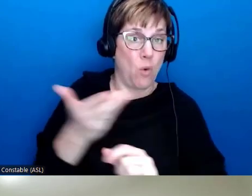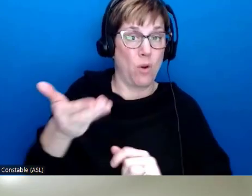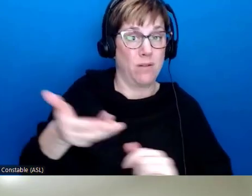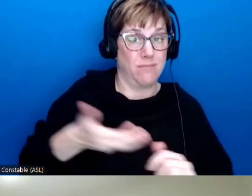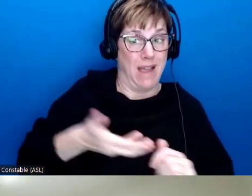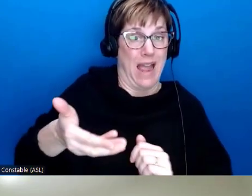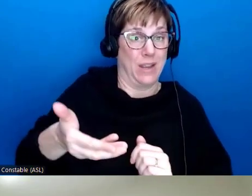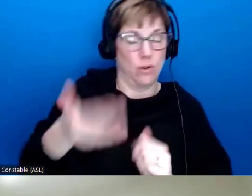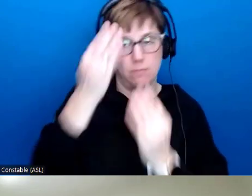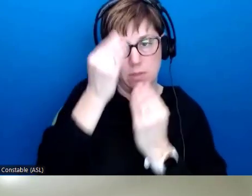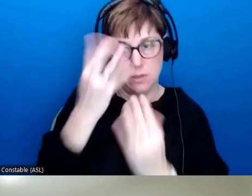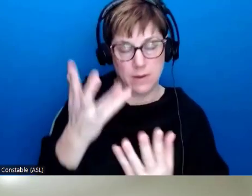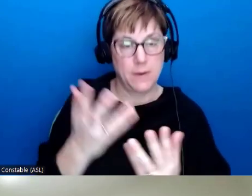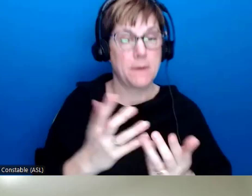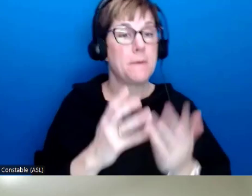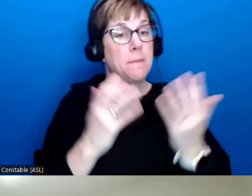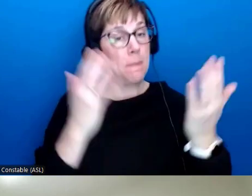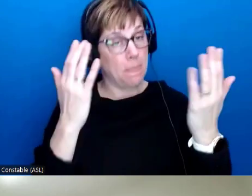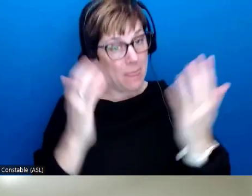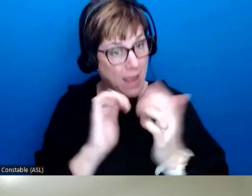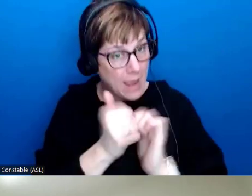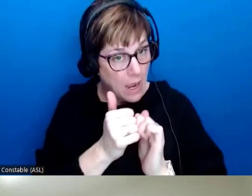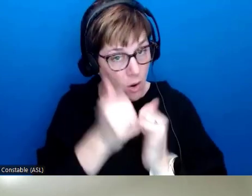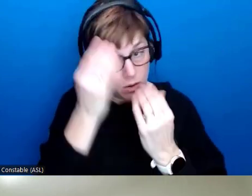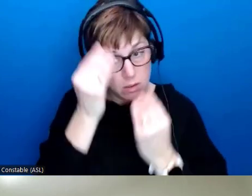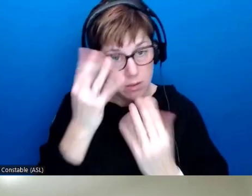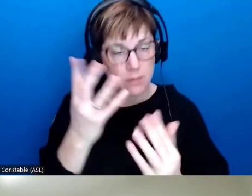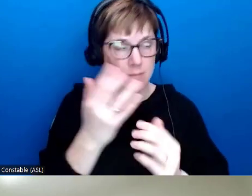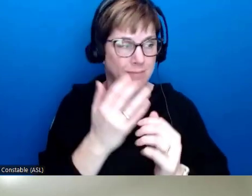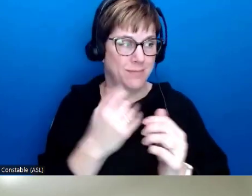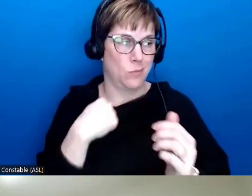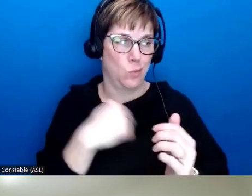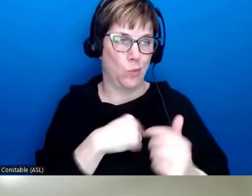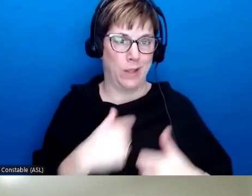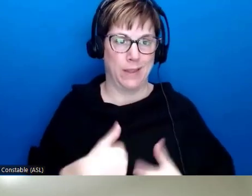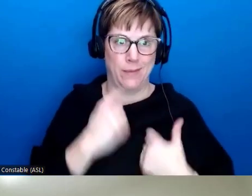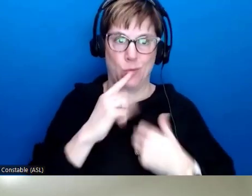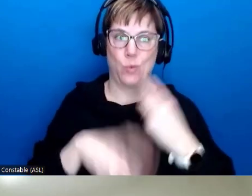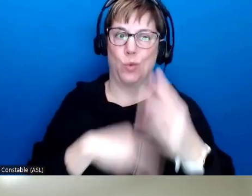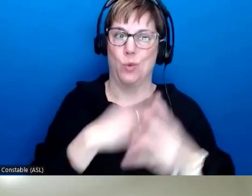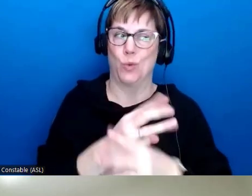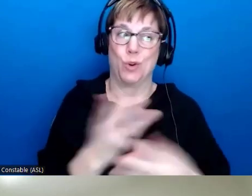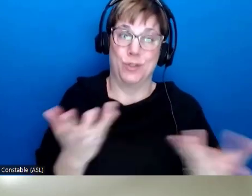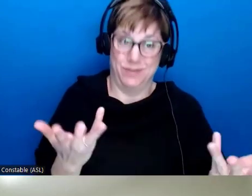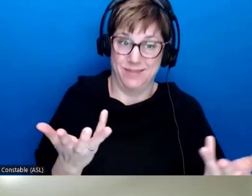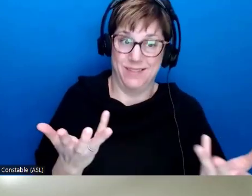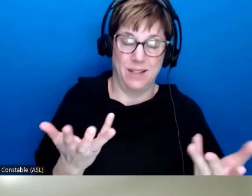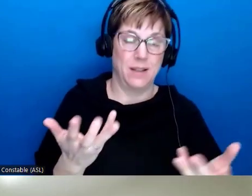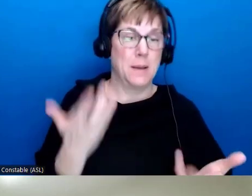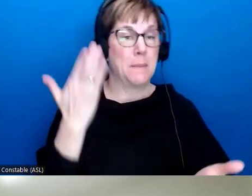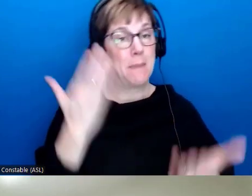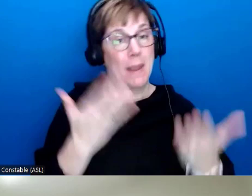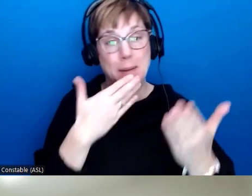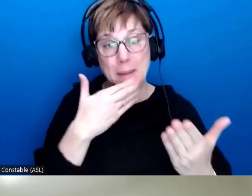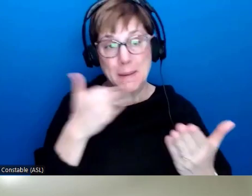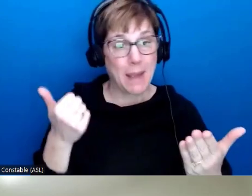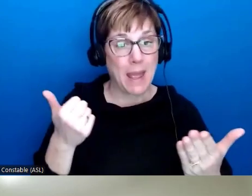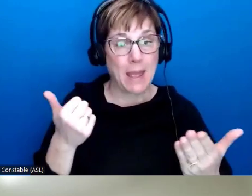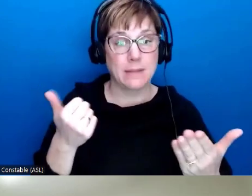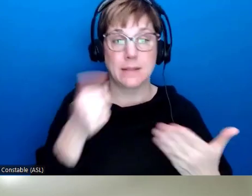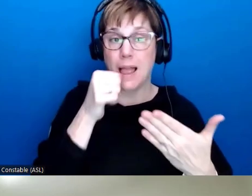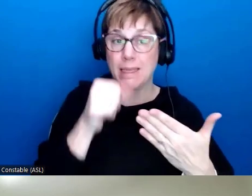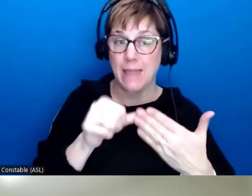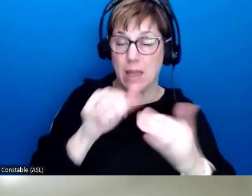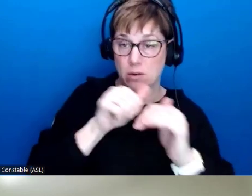then how to disclose, again, everyone lives in the real world, so it might be better for you to write a letter to